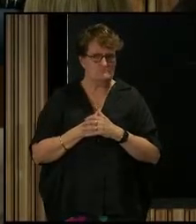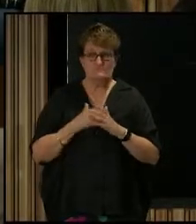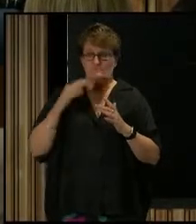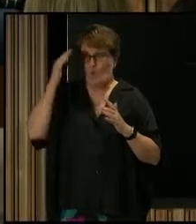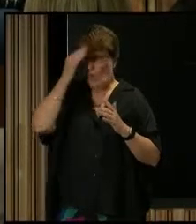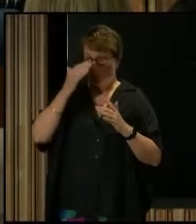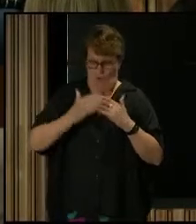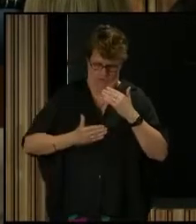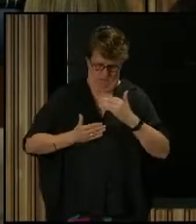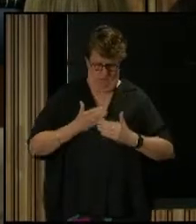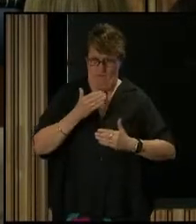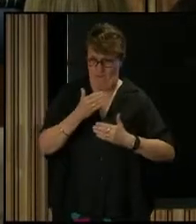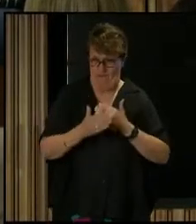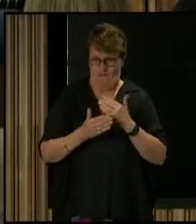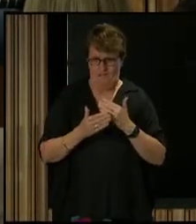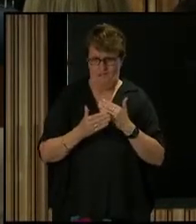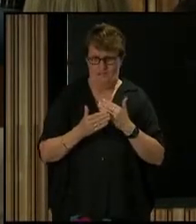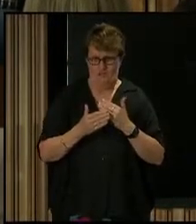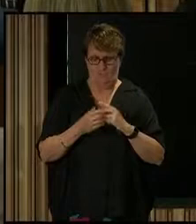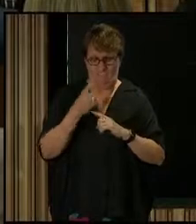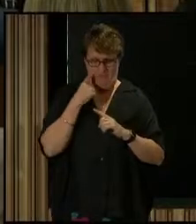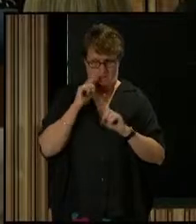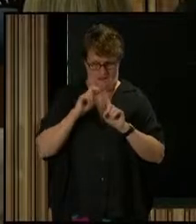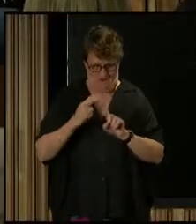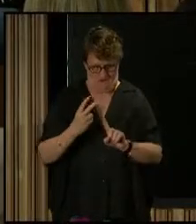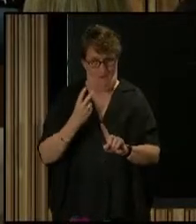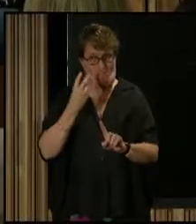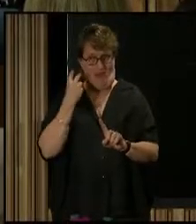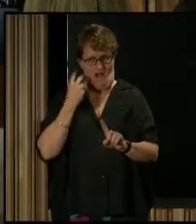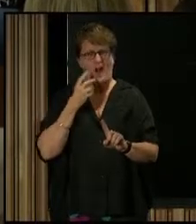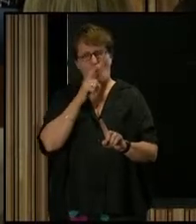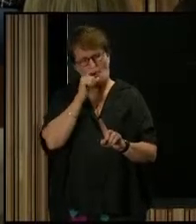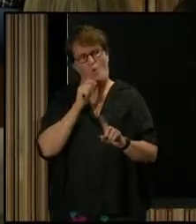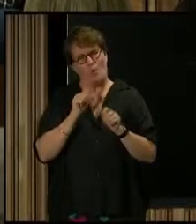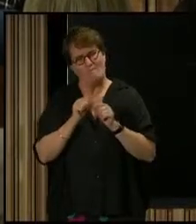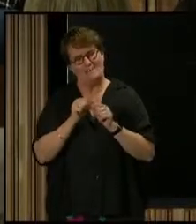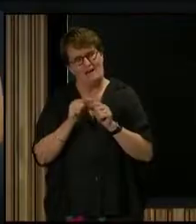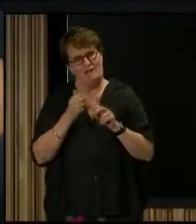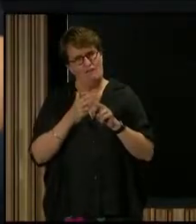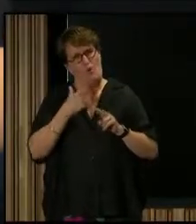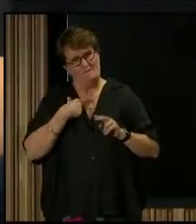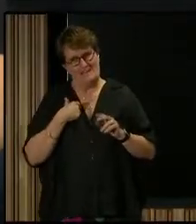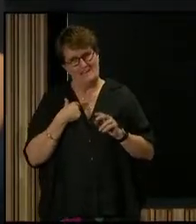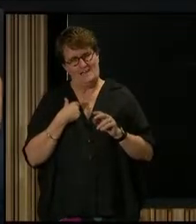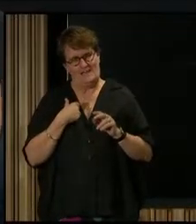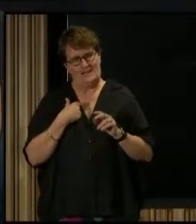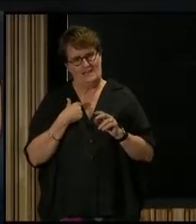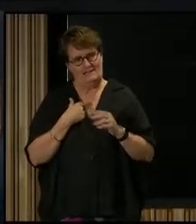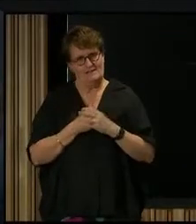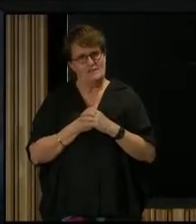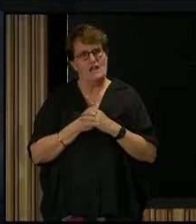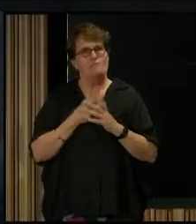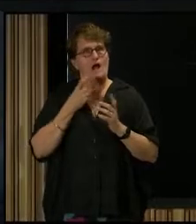as you go. And so in hindsight, lots of things could have been done better by me personally. But I guess